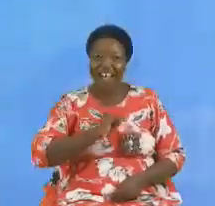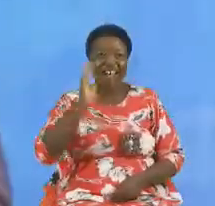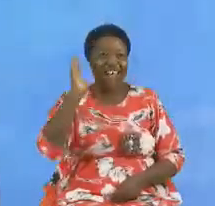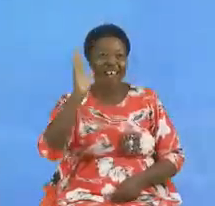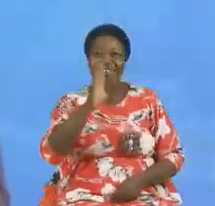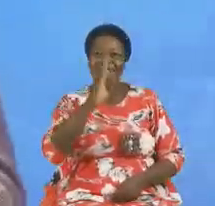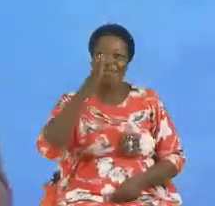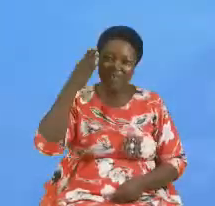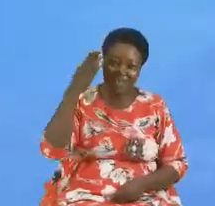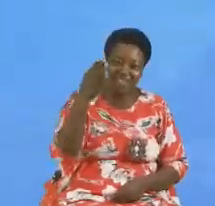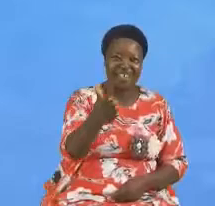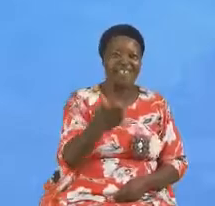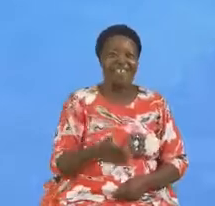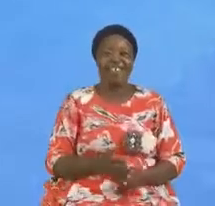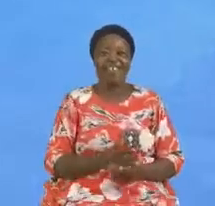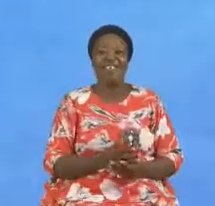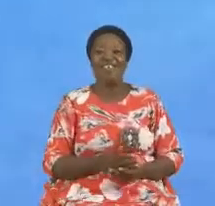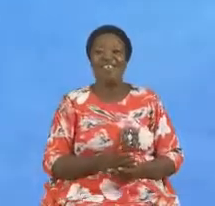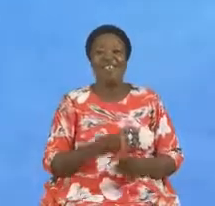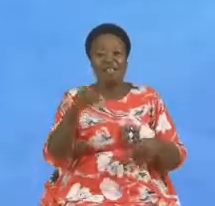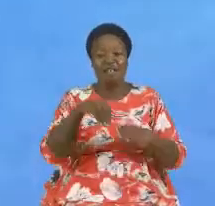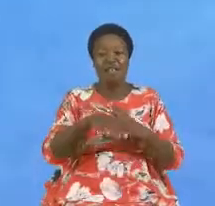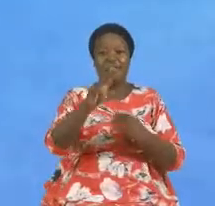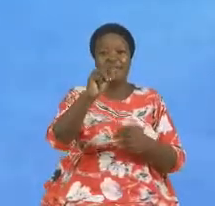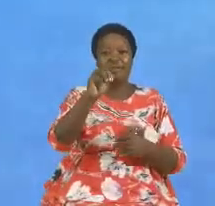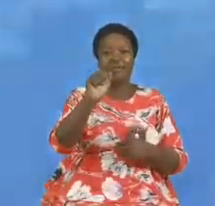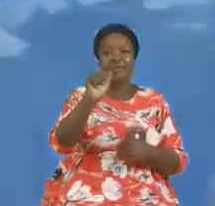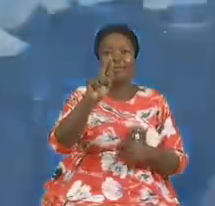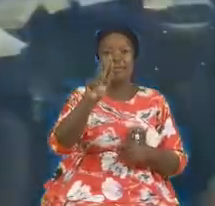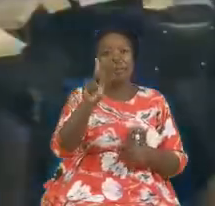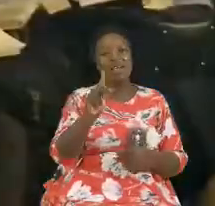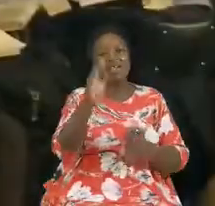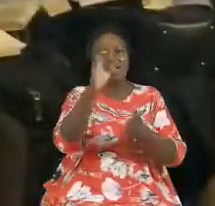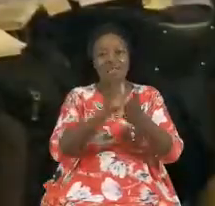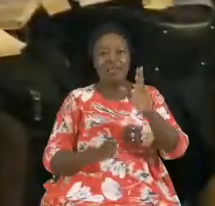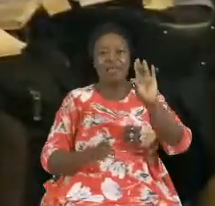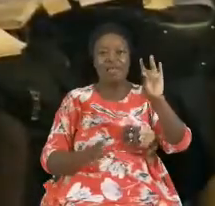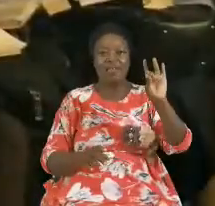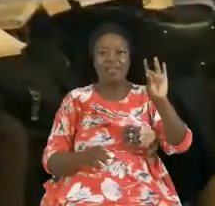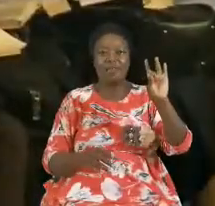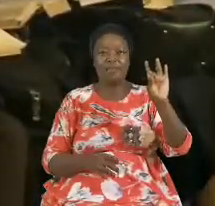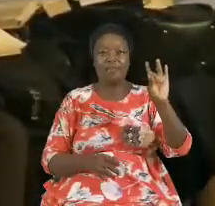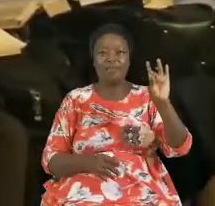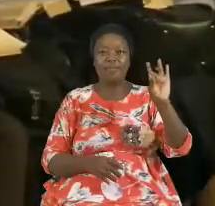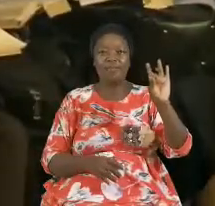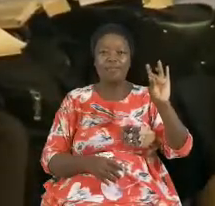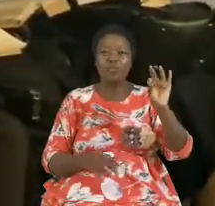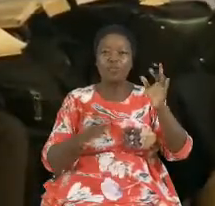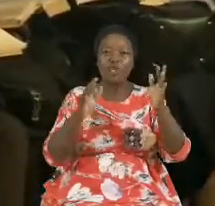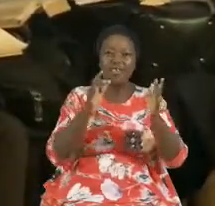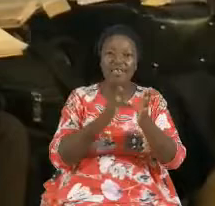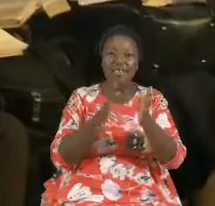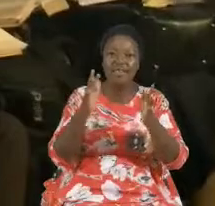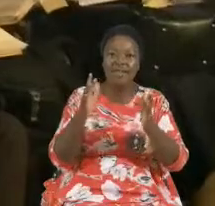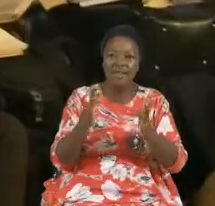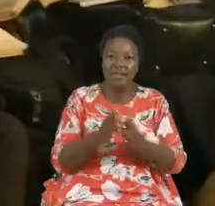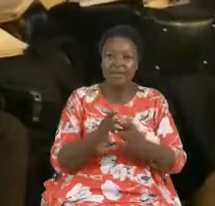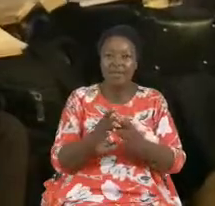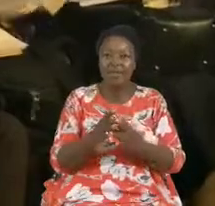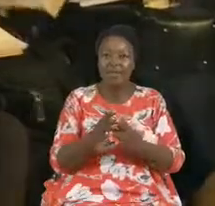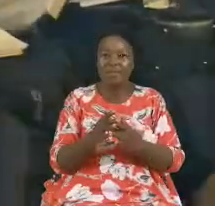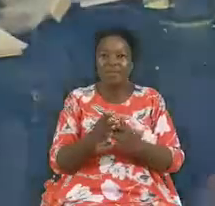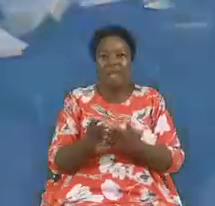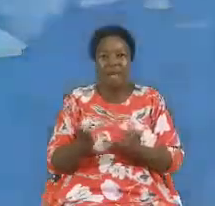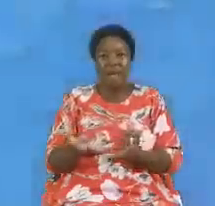there. I will be there. Look at Mark chapter 8